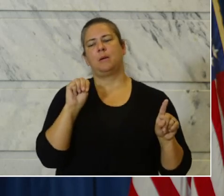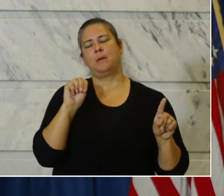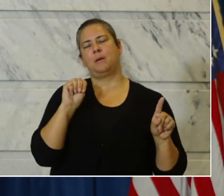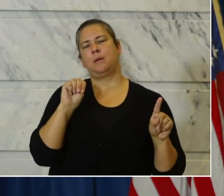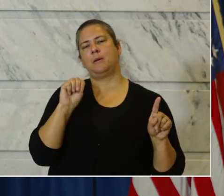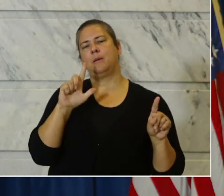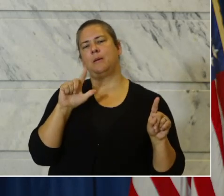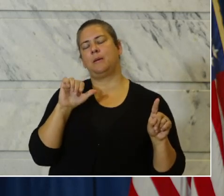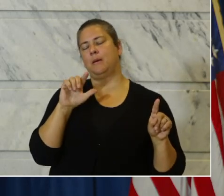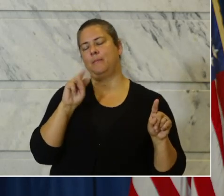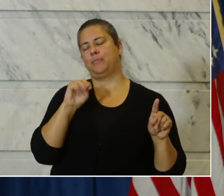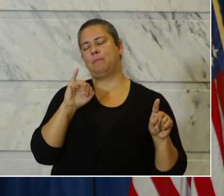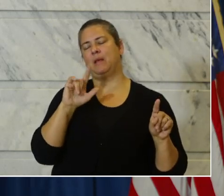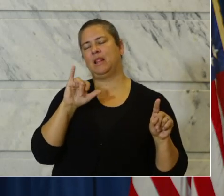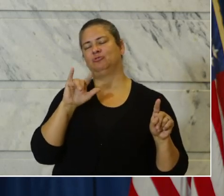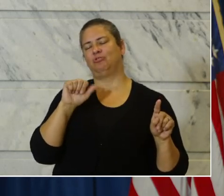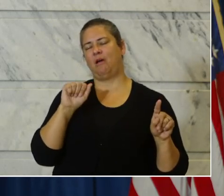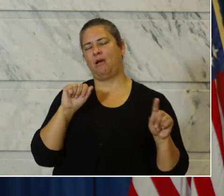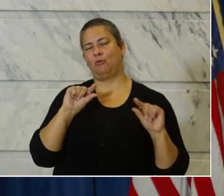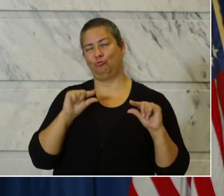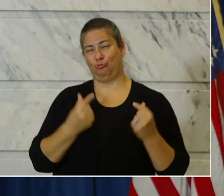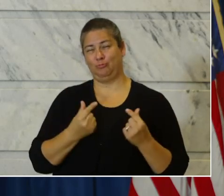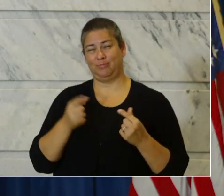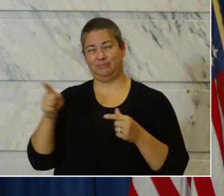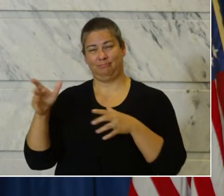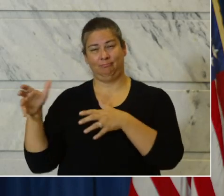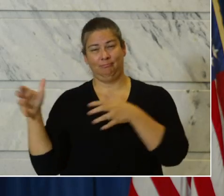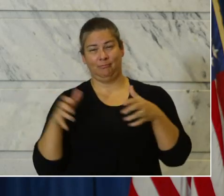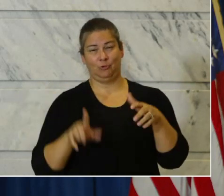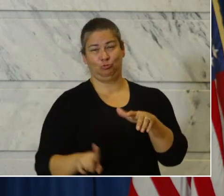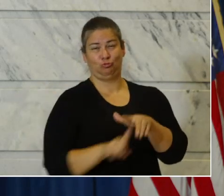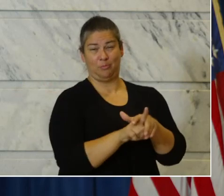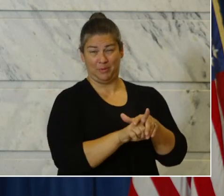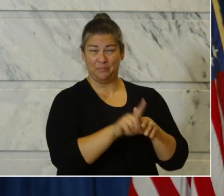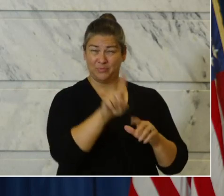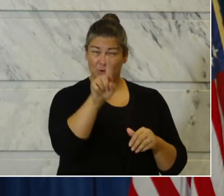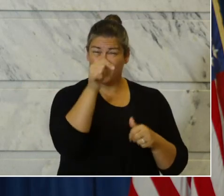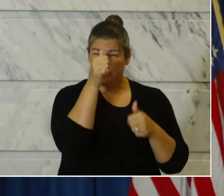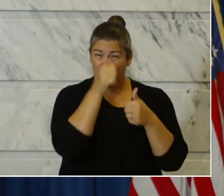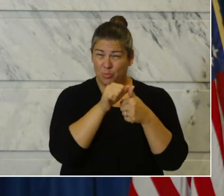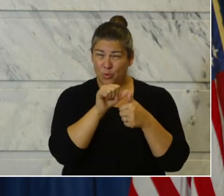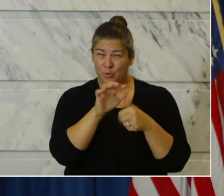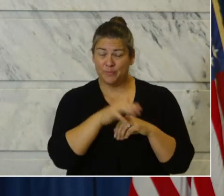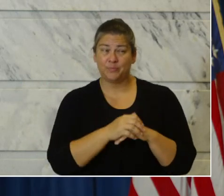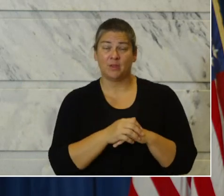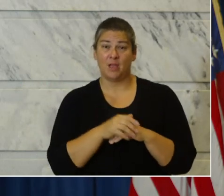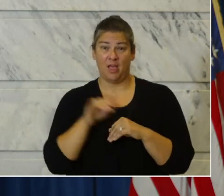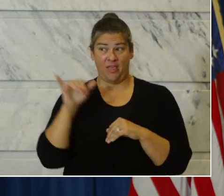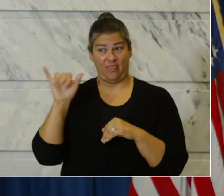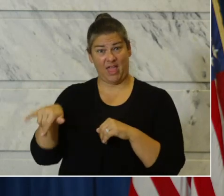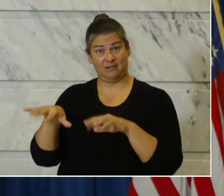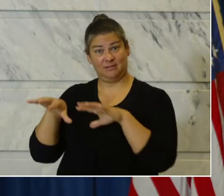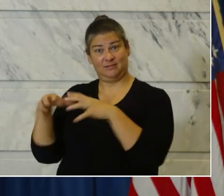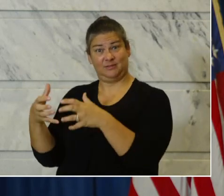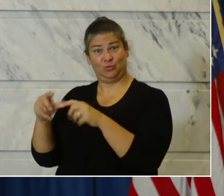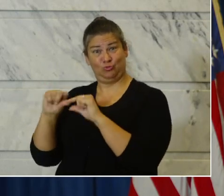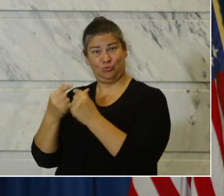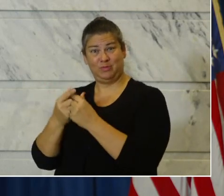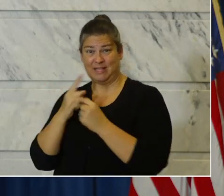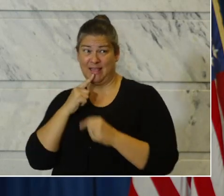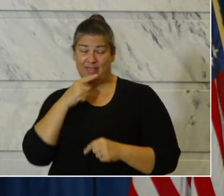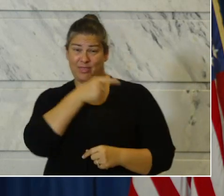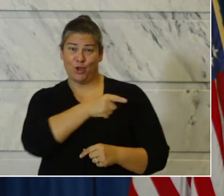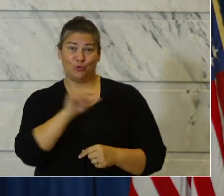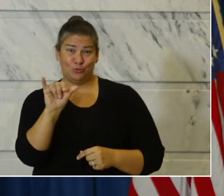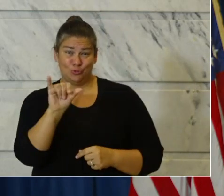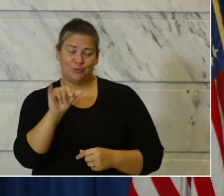up as well. And remember that those and other groups are also in the city. And I'm not sure it's